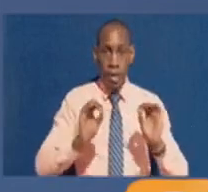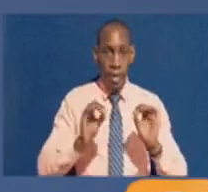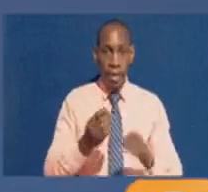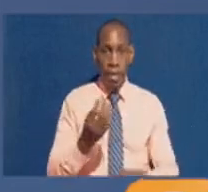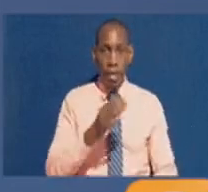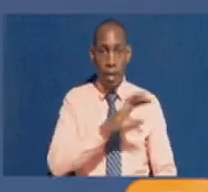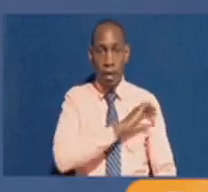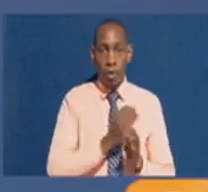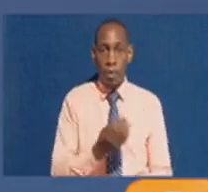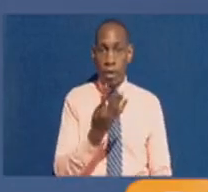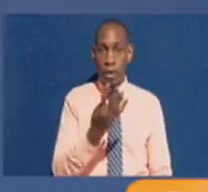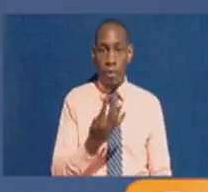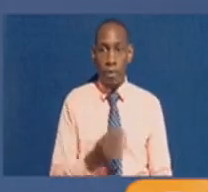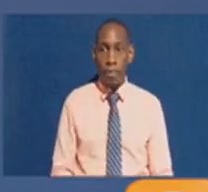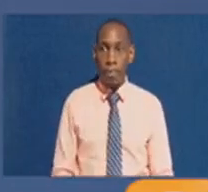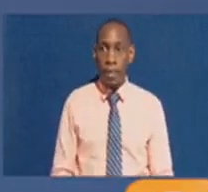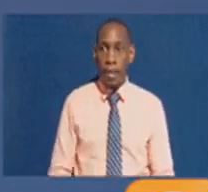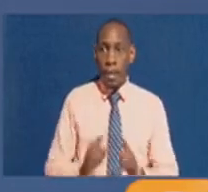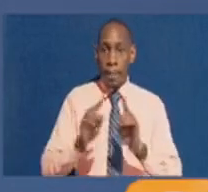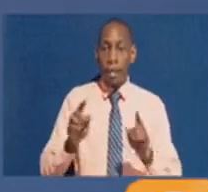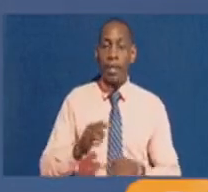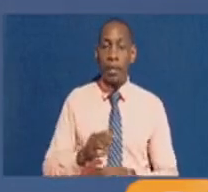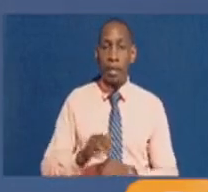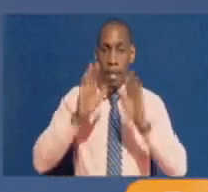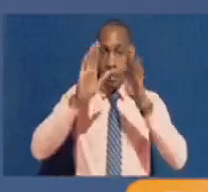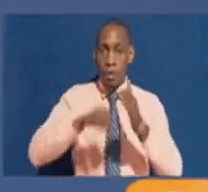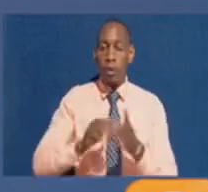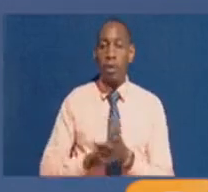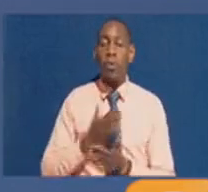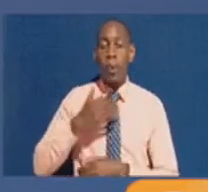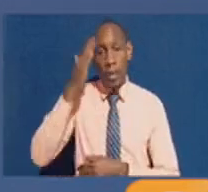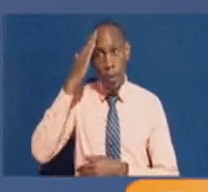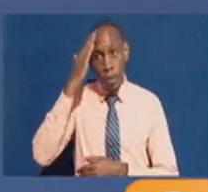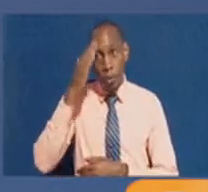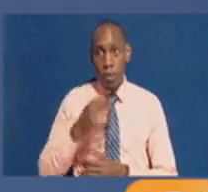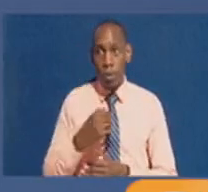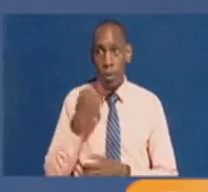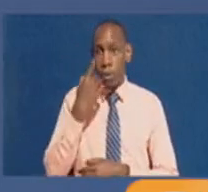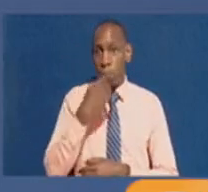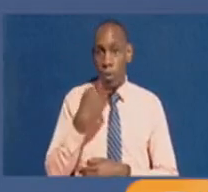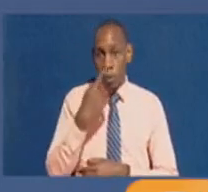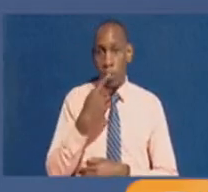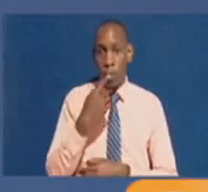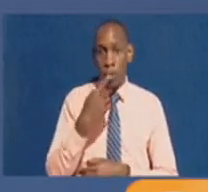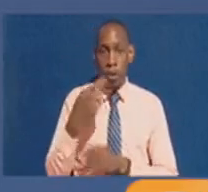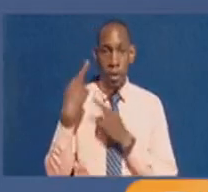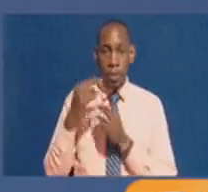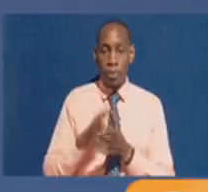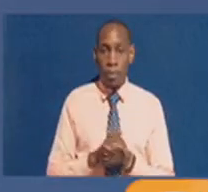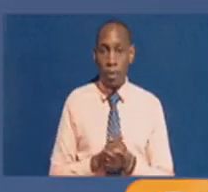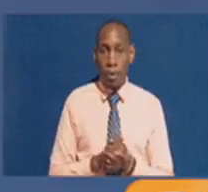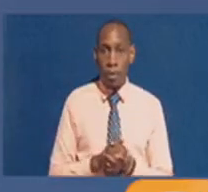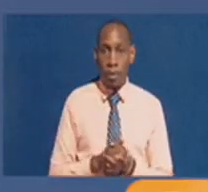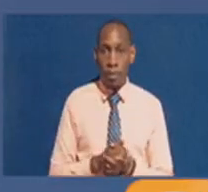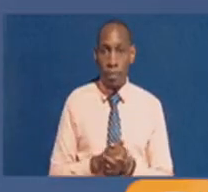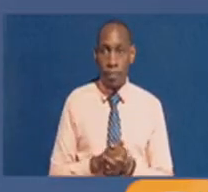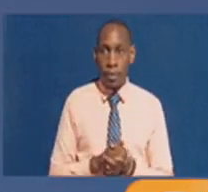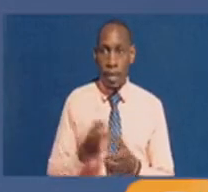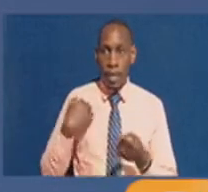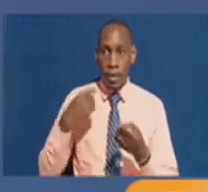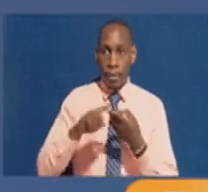4. No, it's not about those commissioners. But it's to find out who are the bigger players behind it. So at least, with number